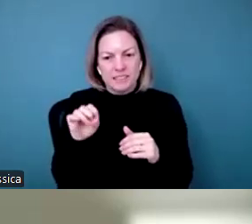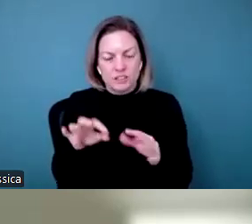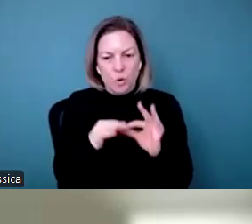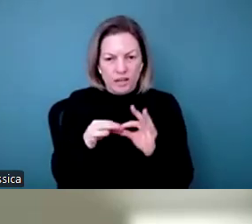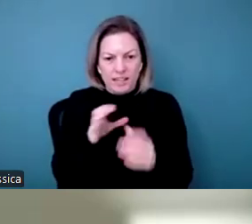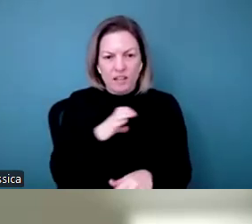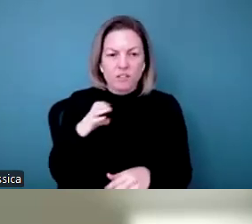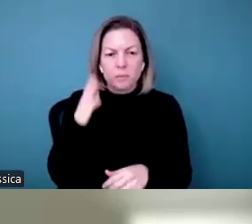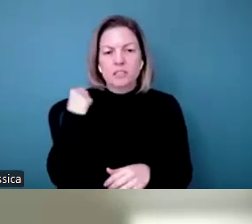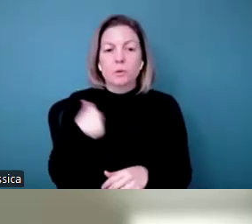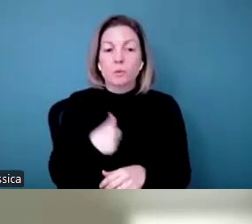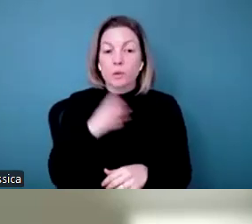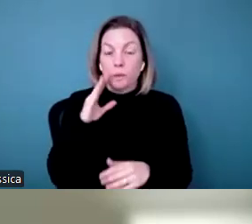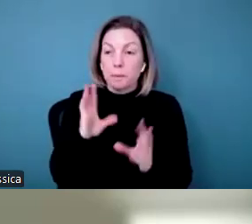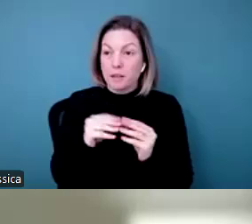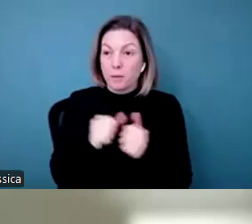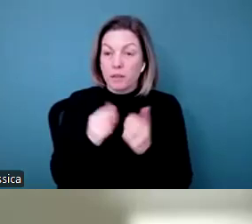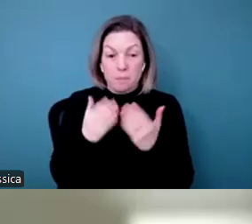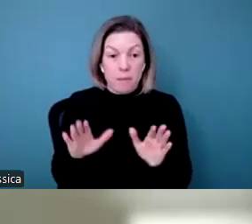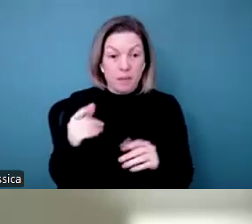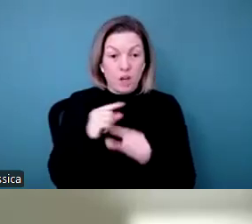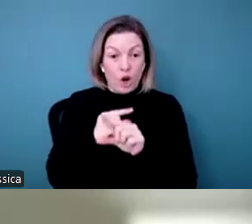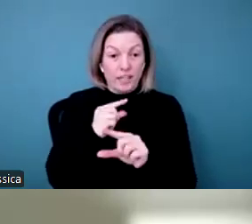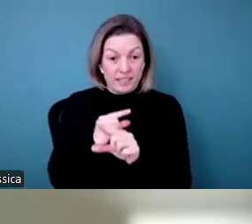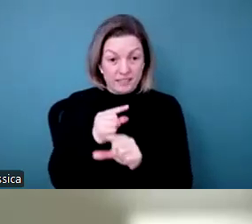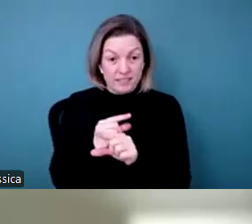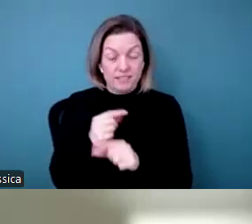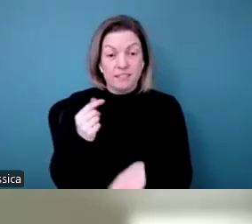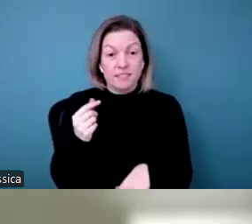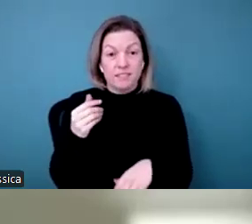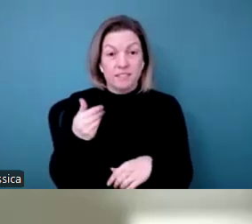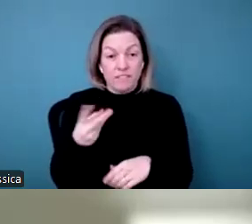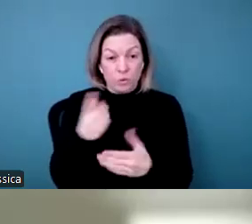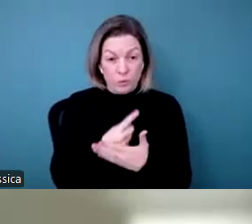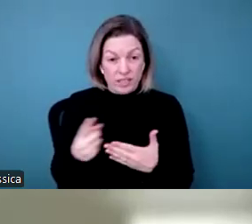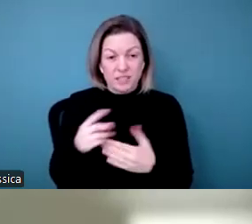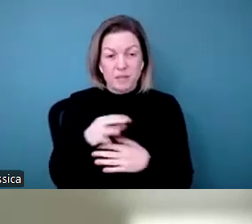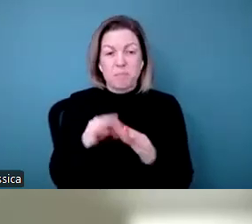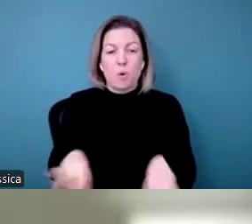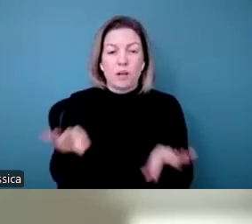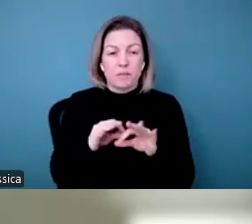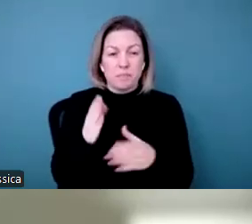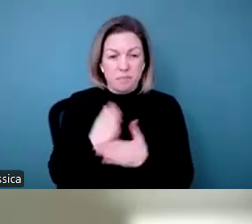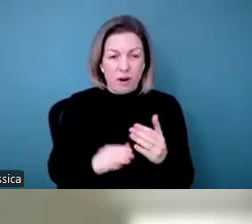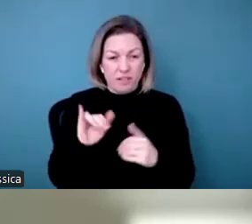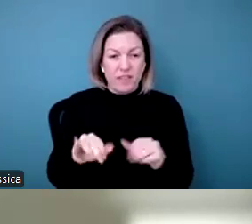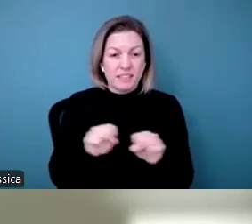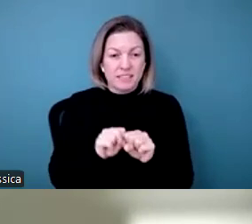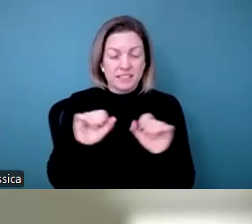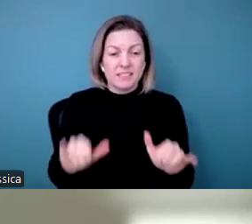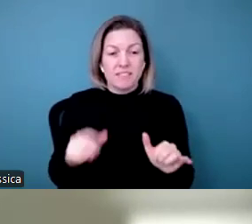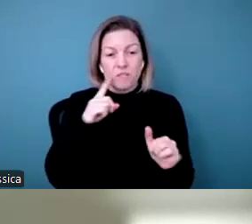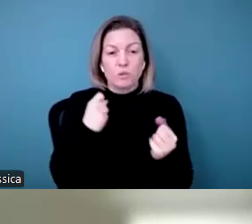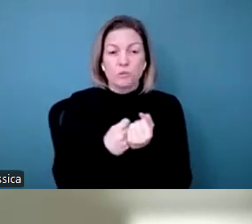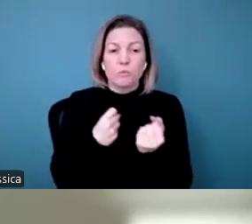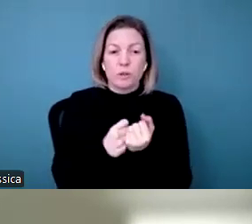going to be meeting with our public guardian in a couple of weeks, because that's a really important component of the system for supporting people